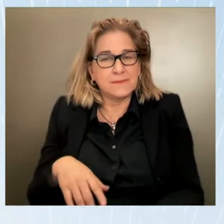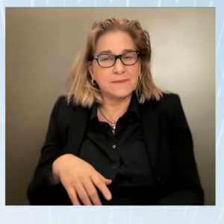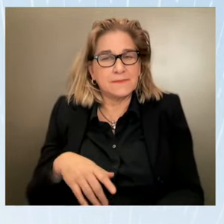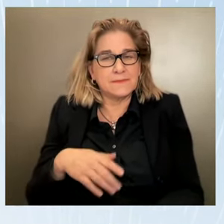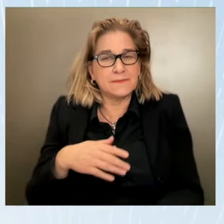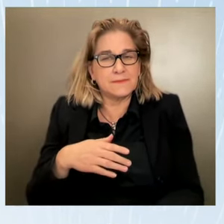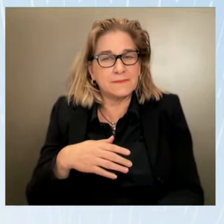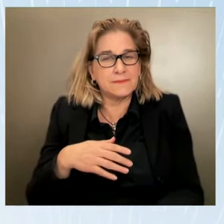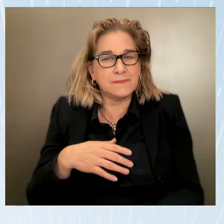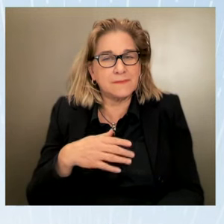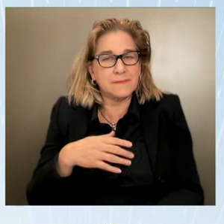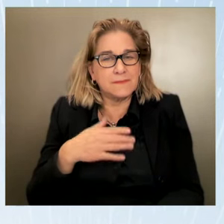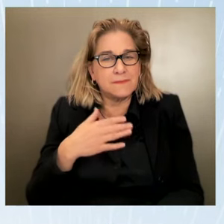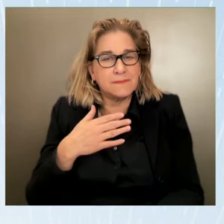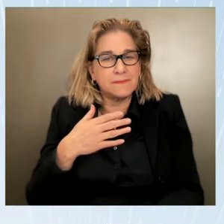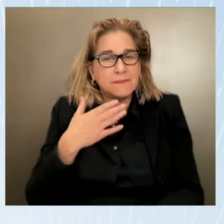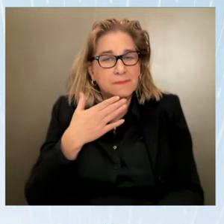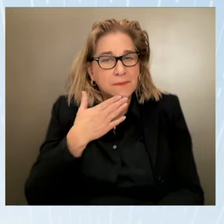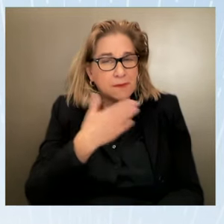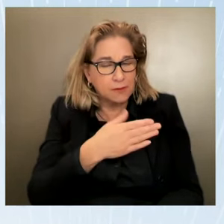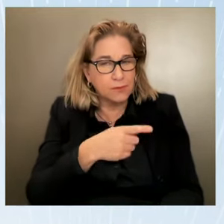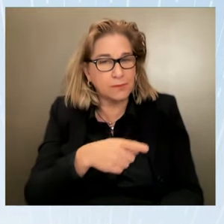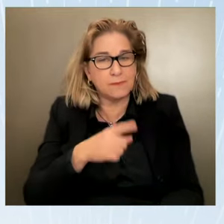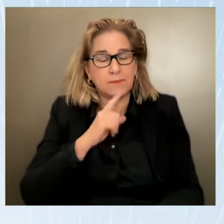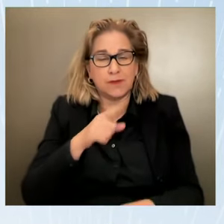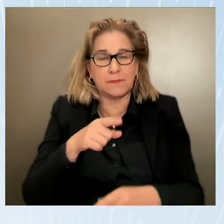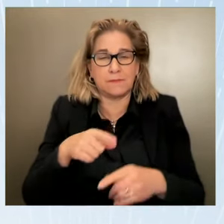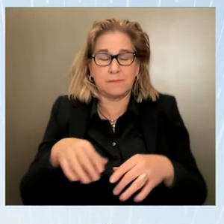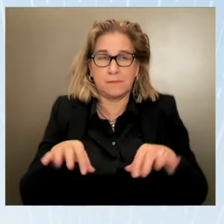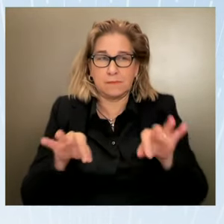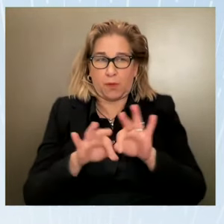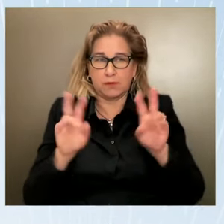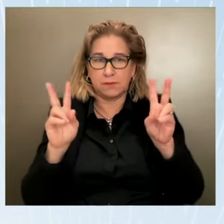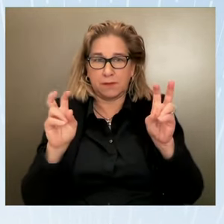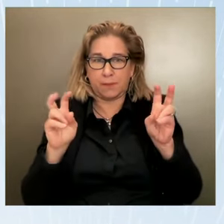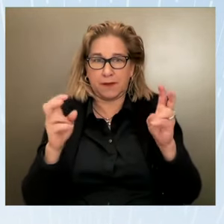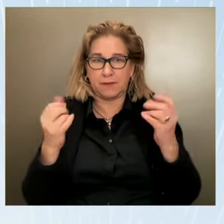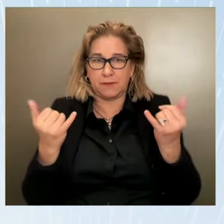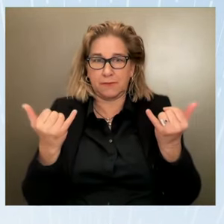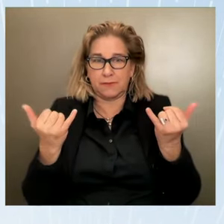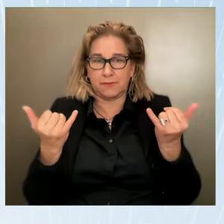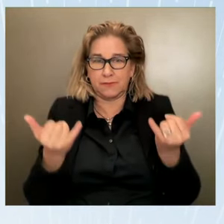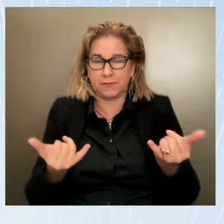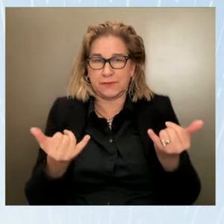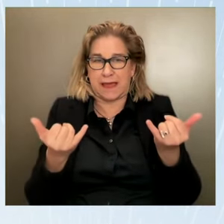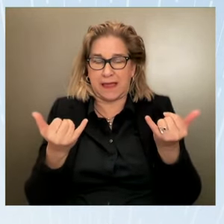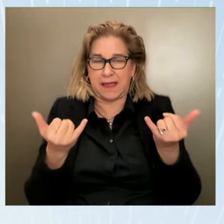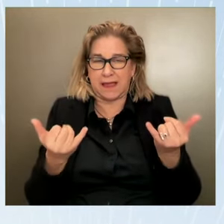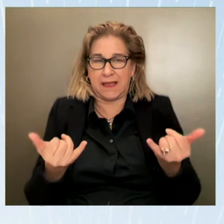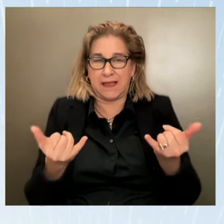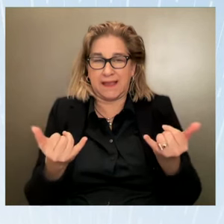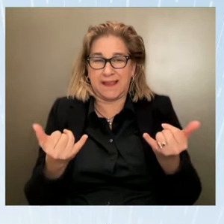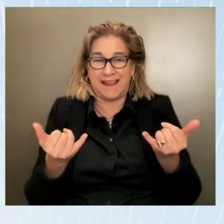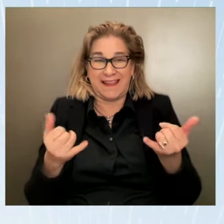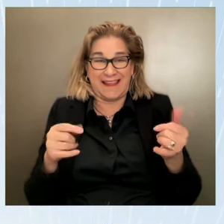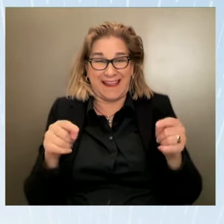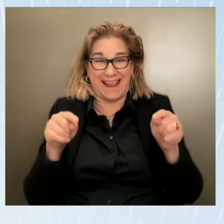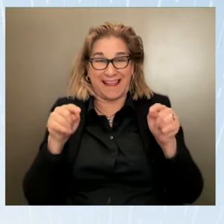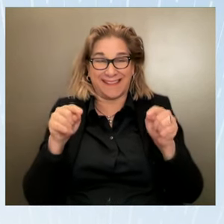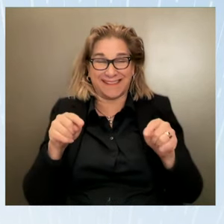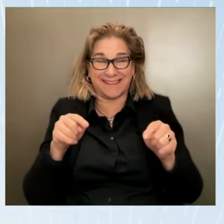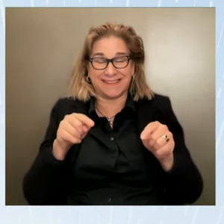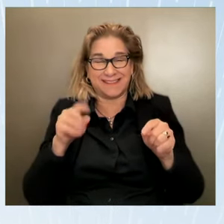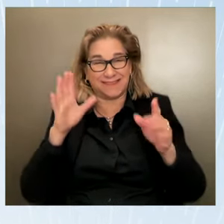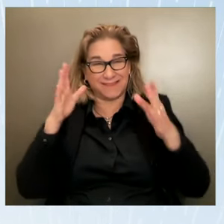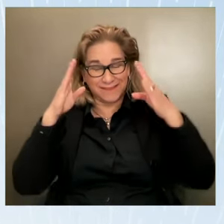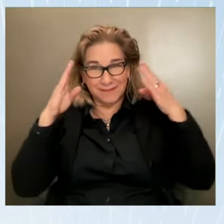Truly important topic. This is a national security and a domestic priority for President Biden and his entire leadership